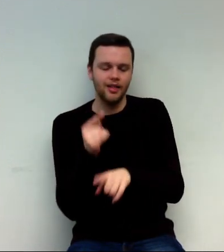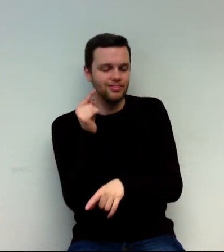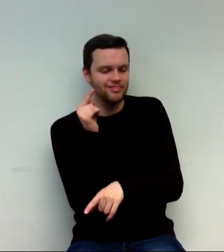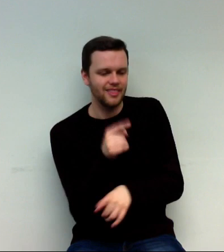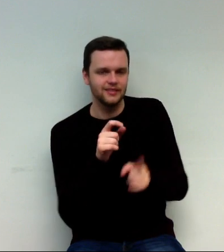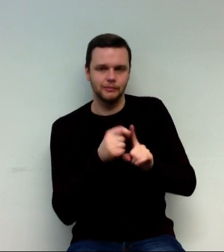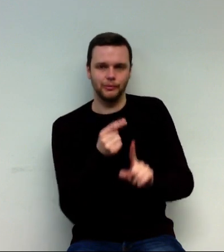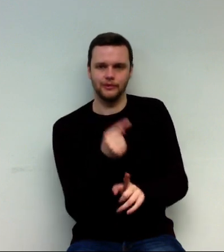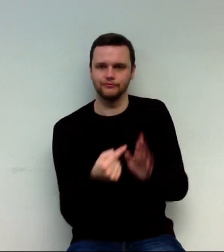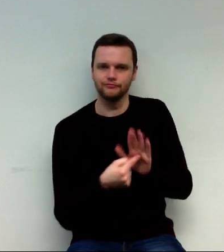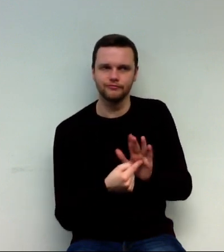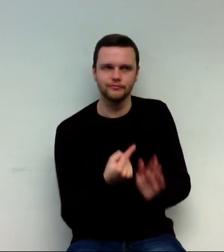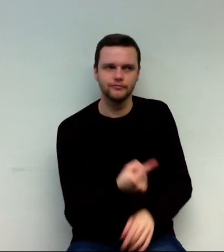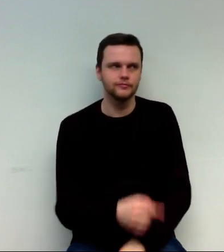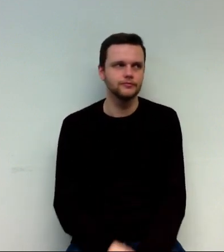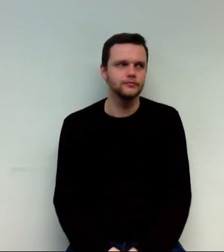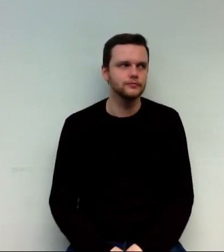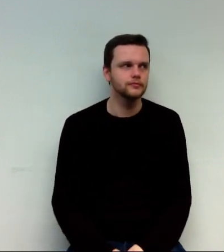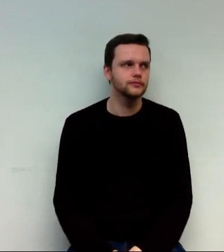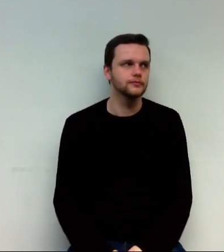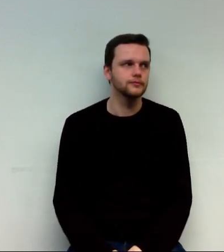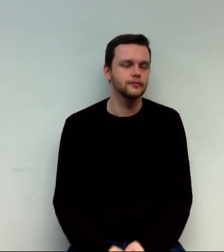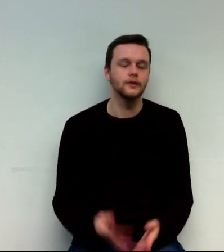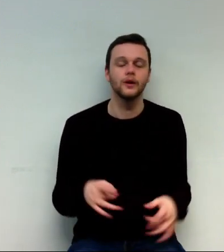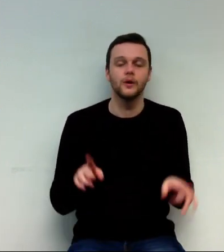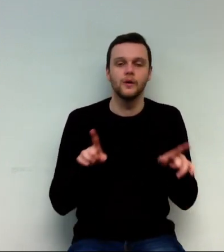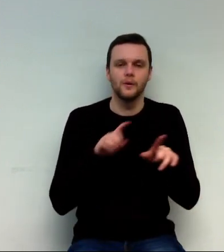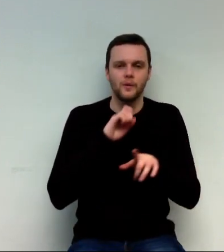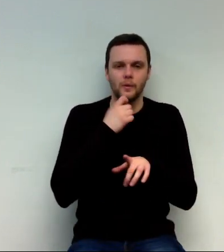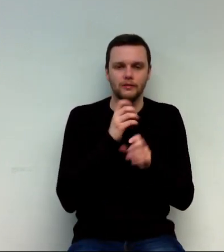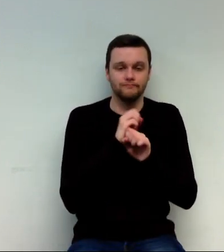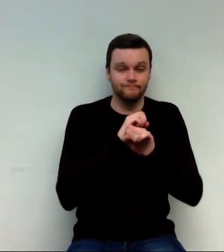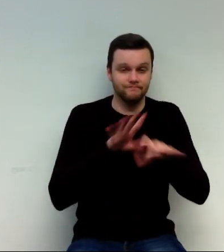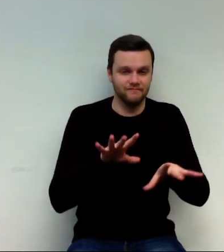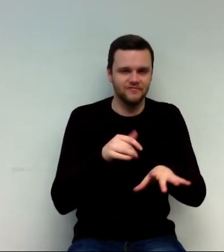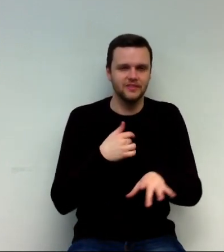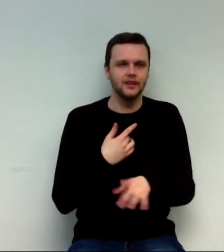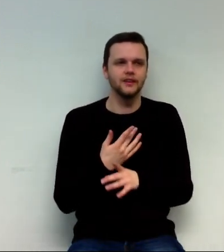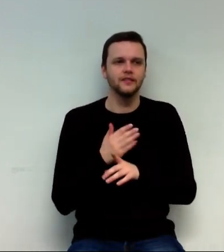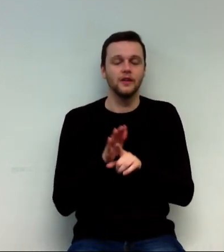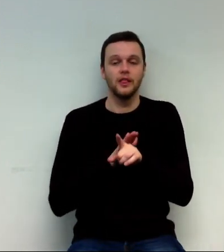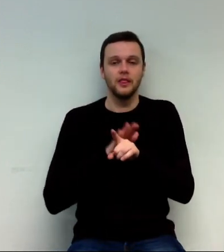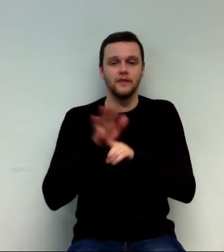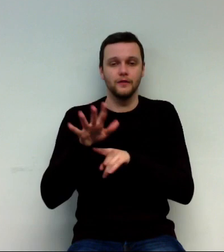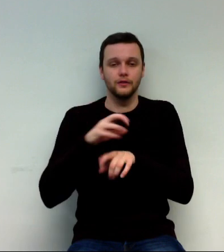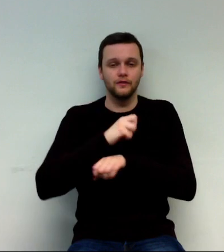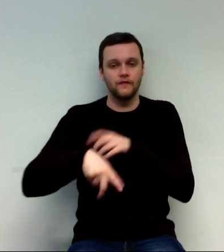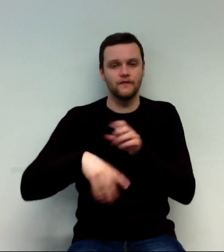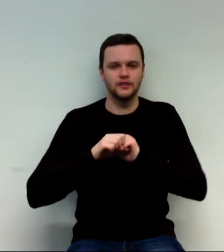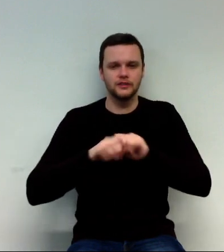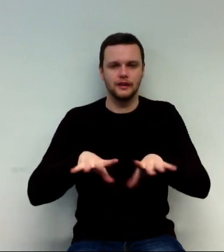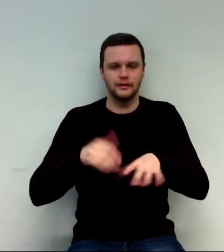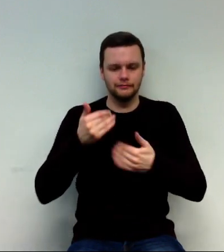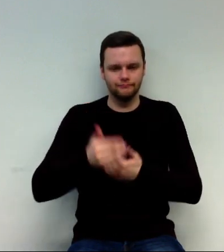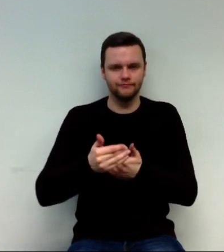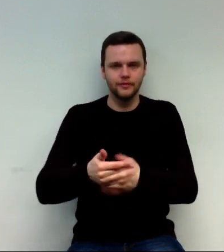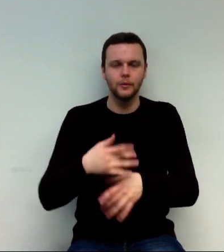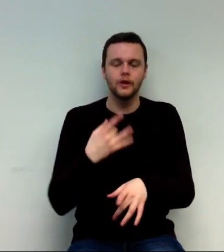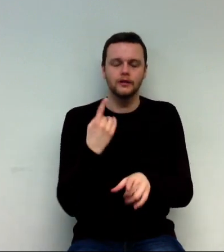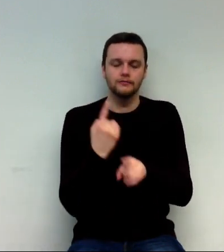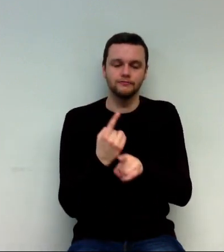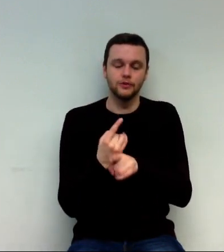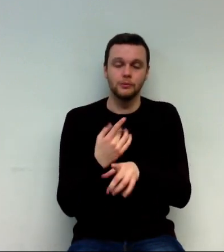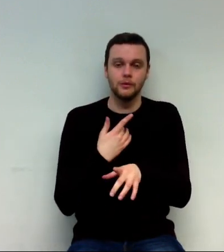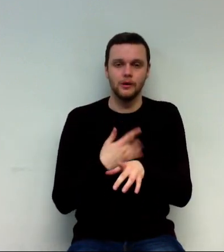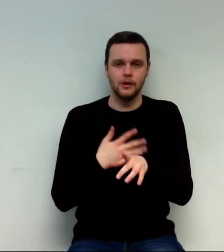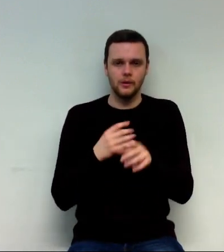useful. And we're obviously going to put a wee plug in here, but we do have, in future episodes of FringeCast, we have specific sessions focused on